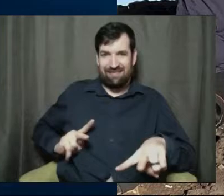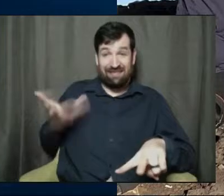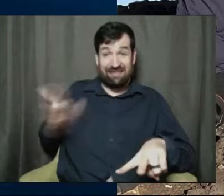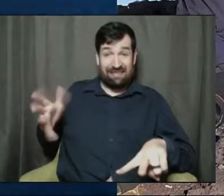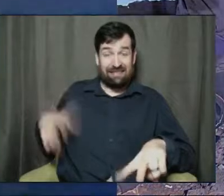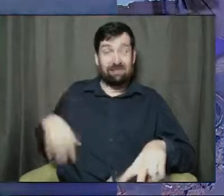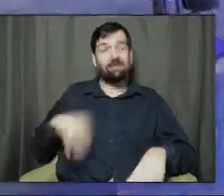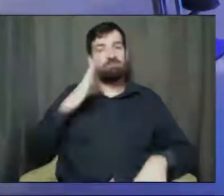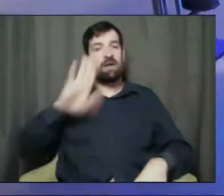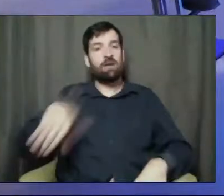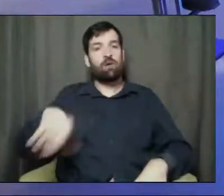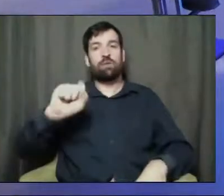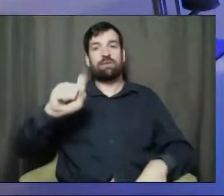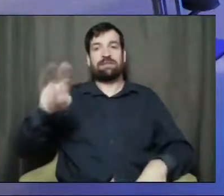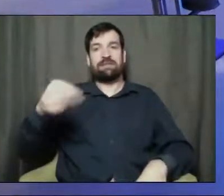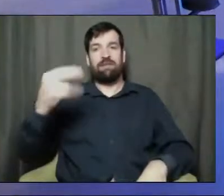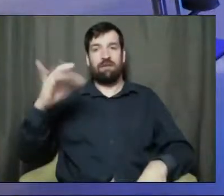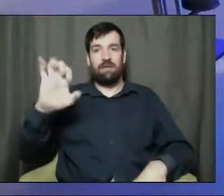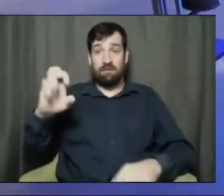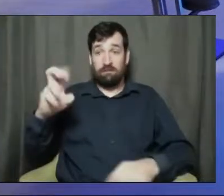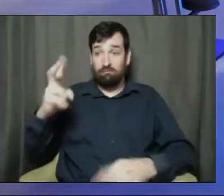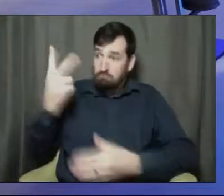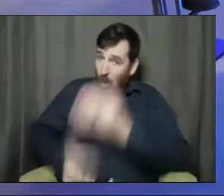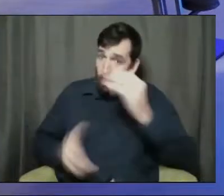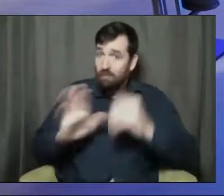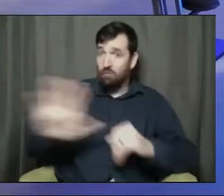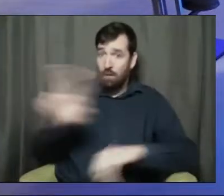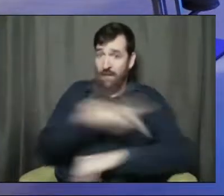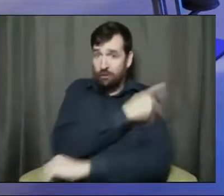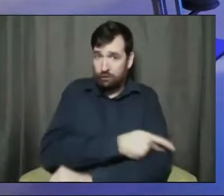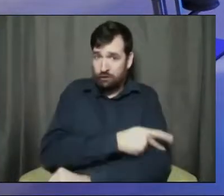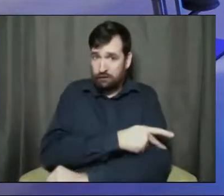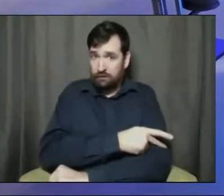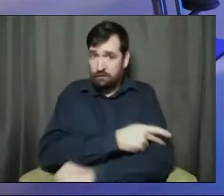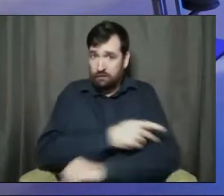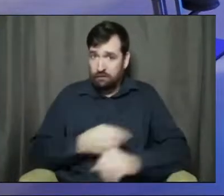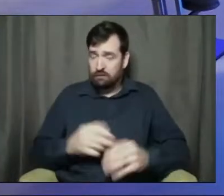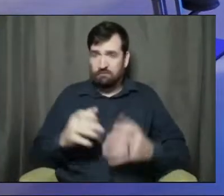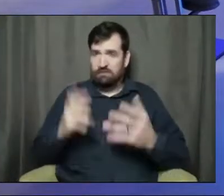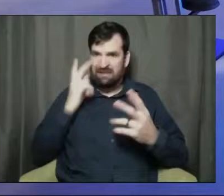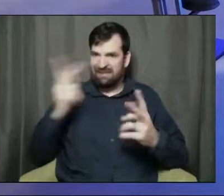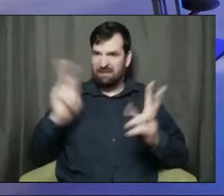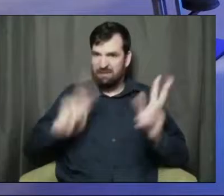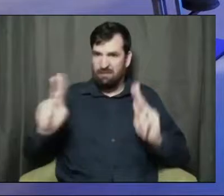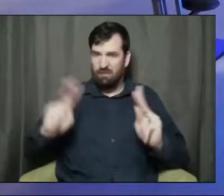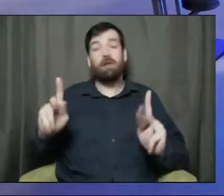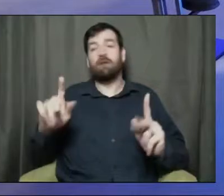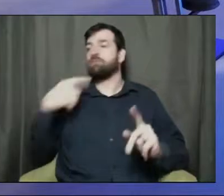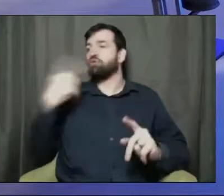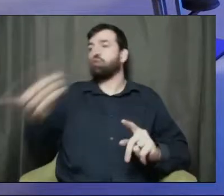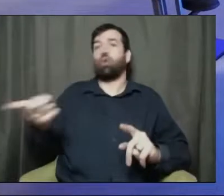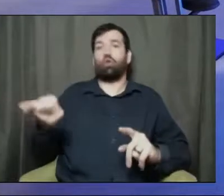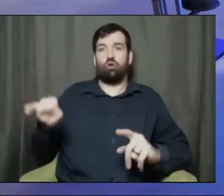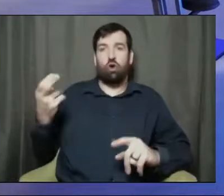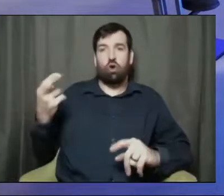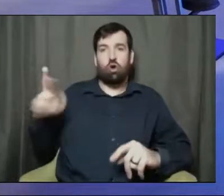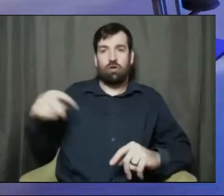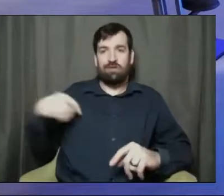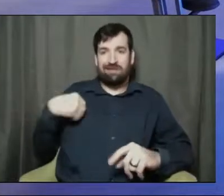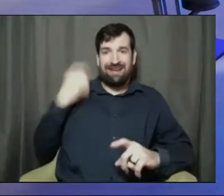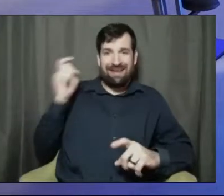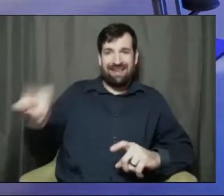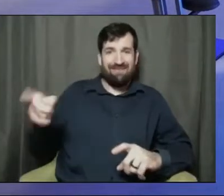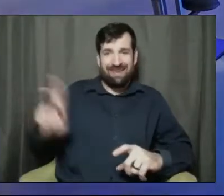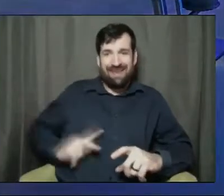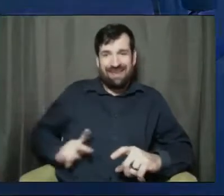was both of your patients. What's it like just to see people? I always say, I told Stephanie, I said, giving your kidney, I think, is enough. I don't